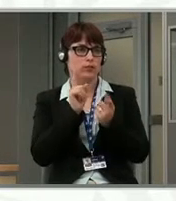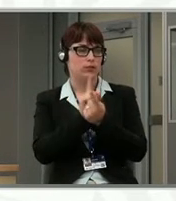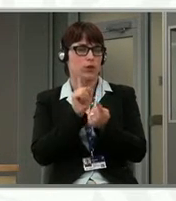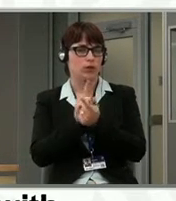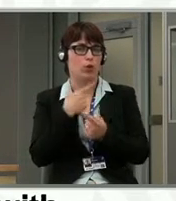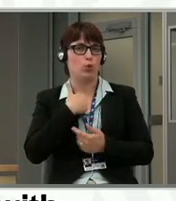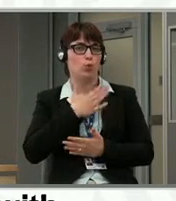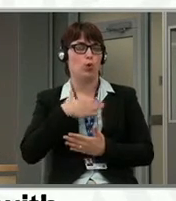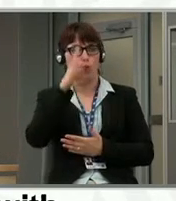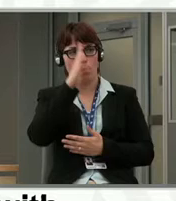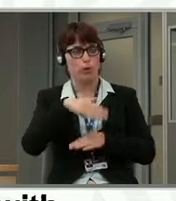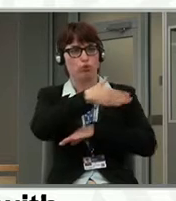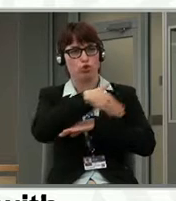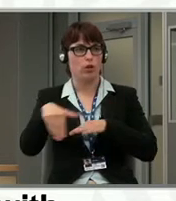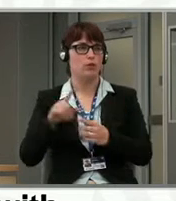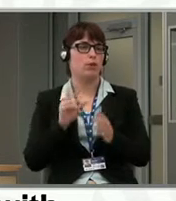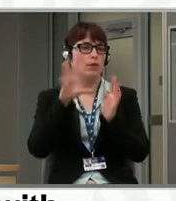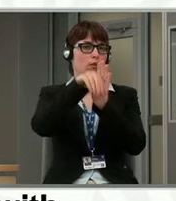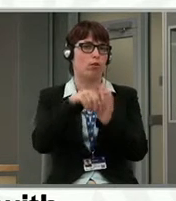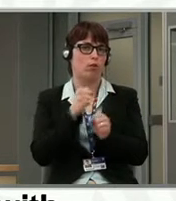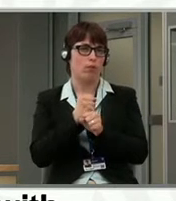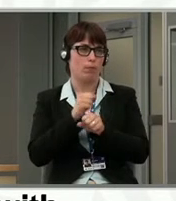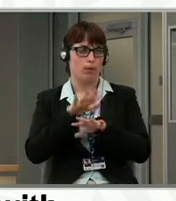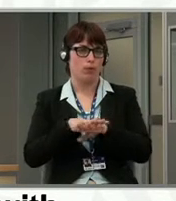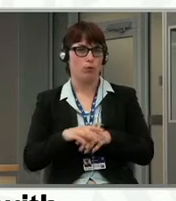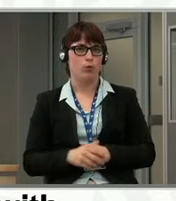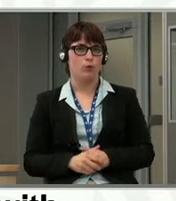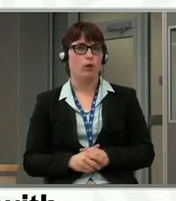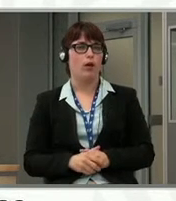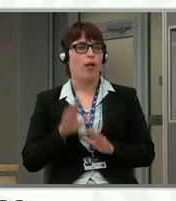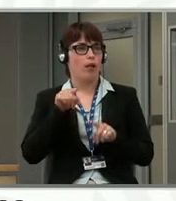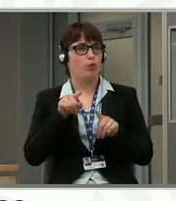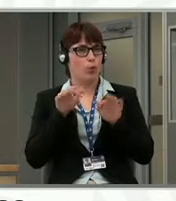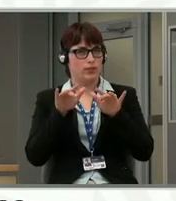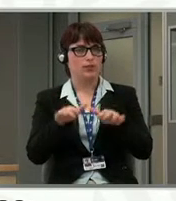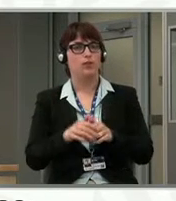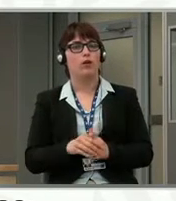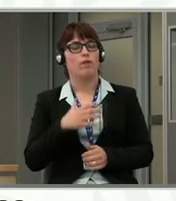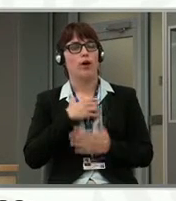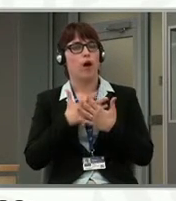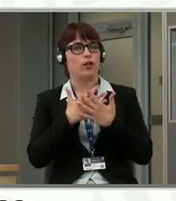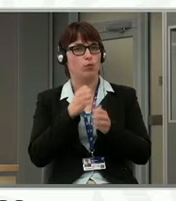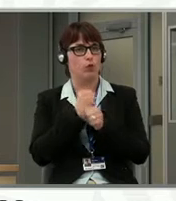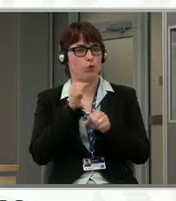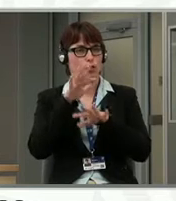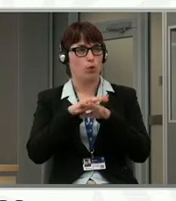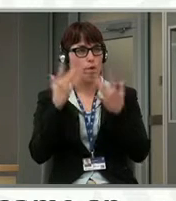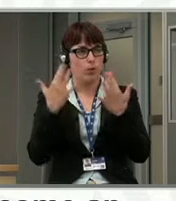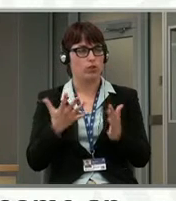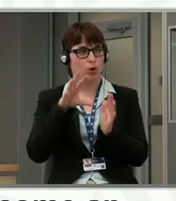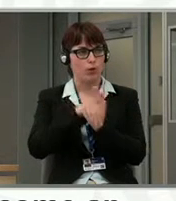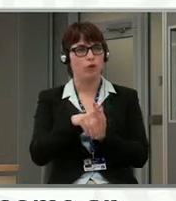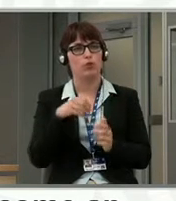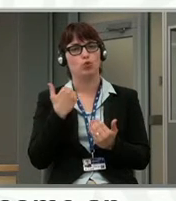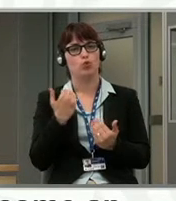chronic conditions face significant burdens if they want to become an active part of the labor markets.